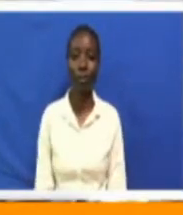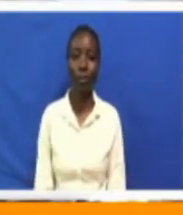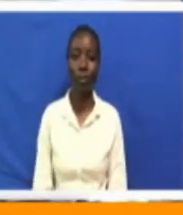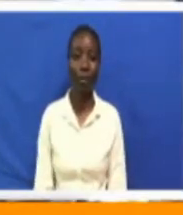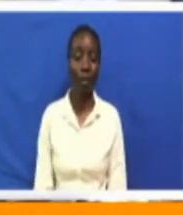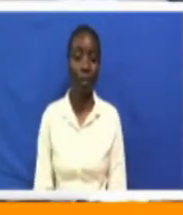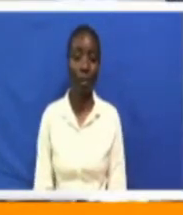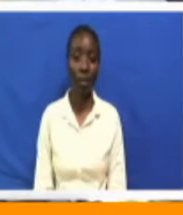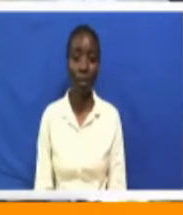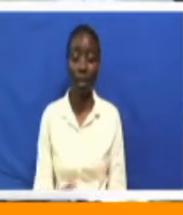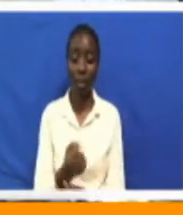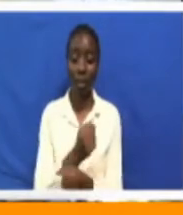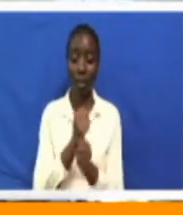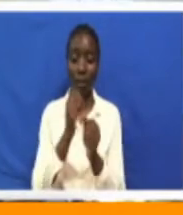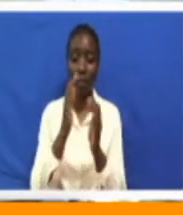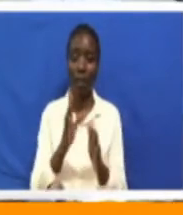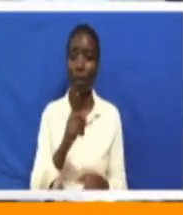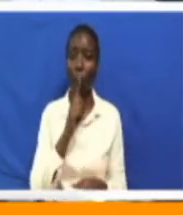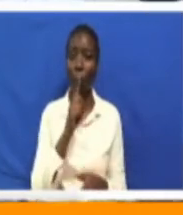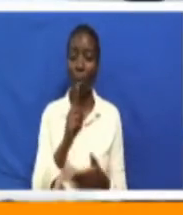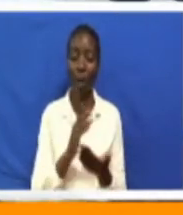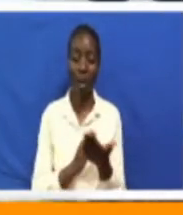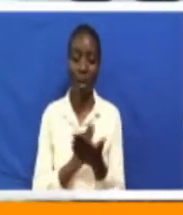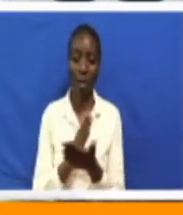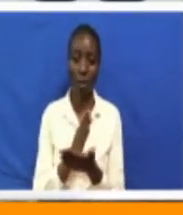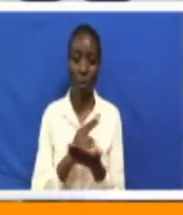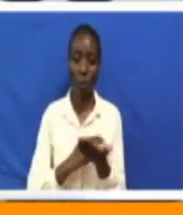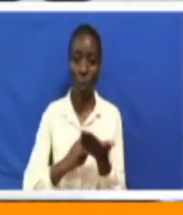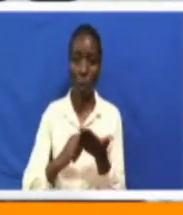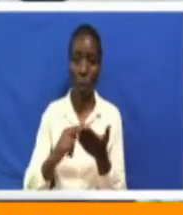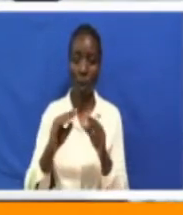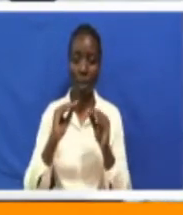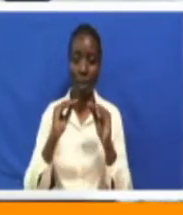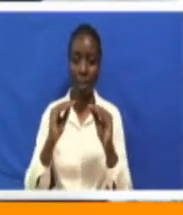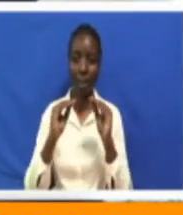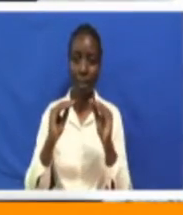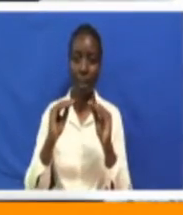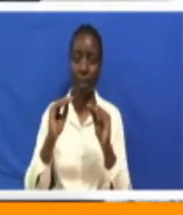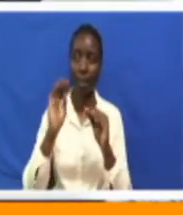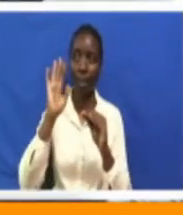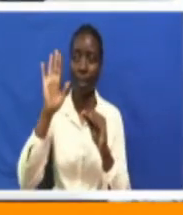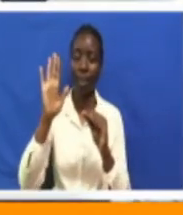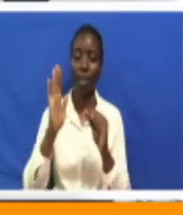against way too looking for whatever conditions